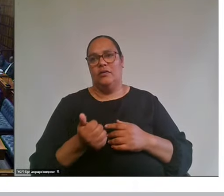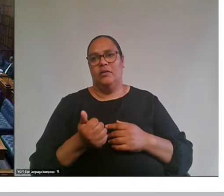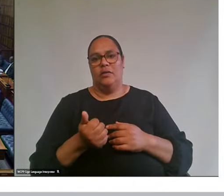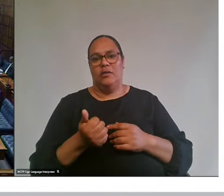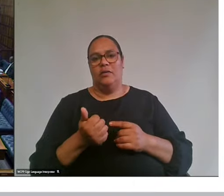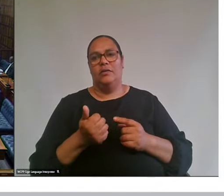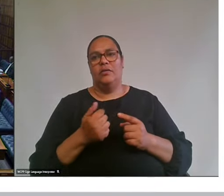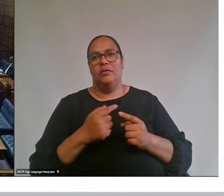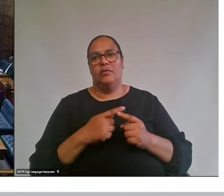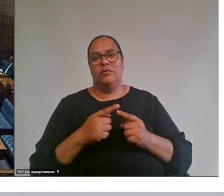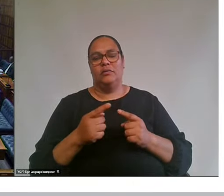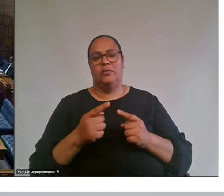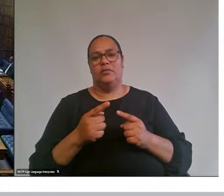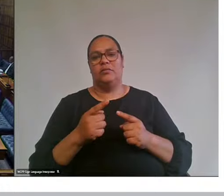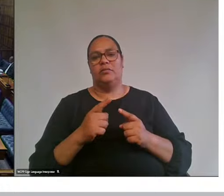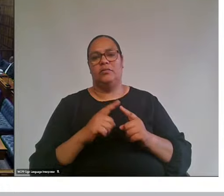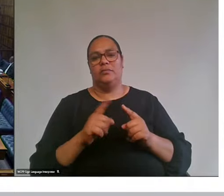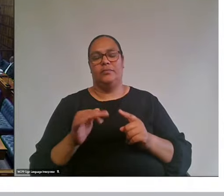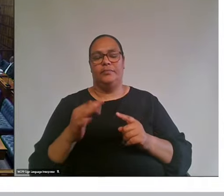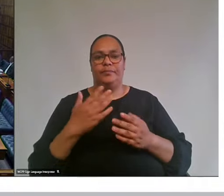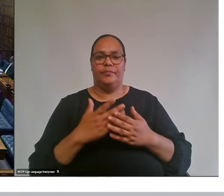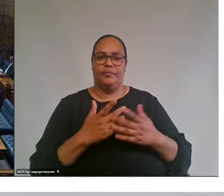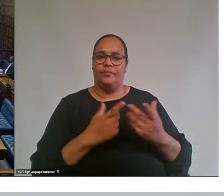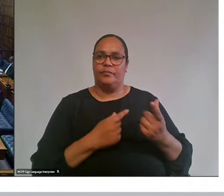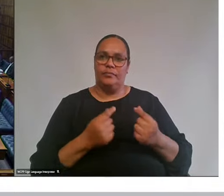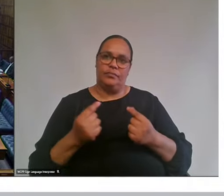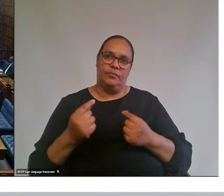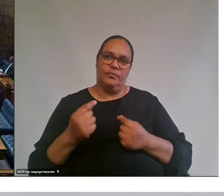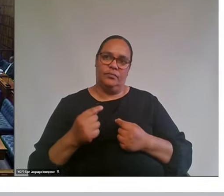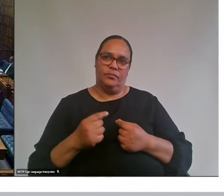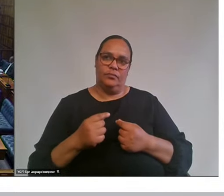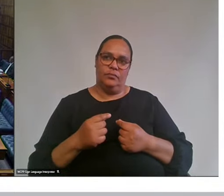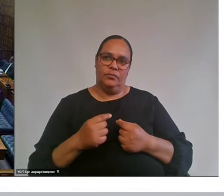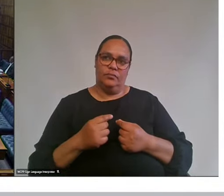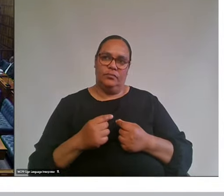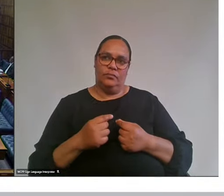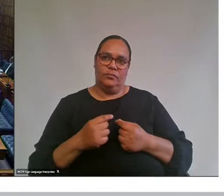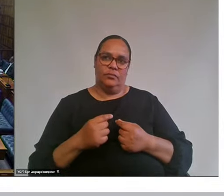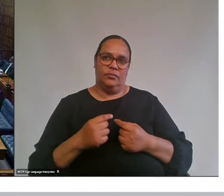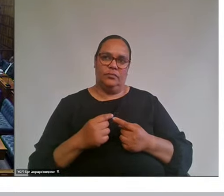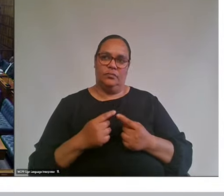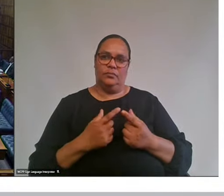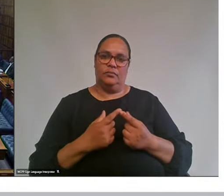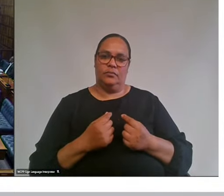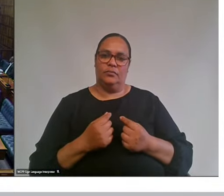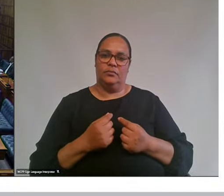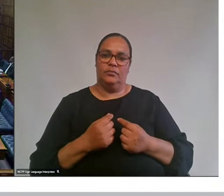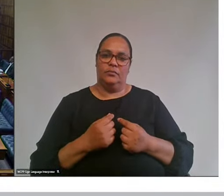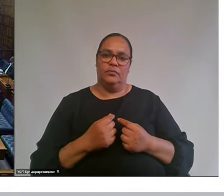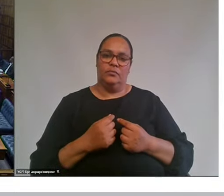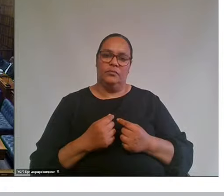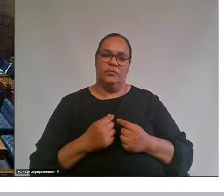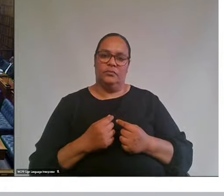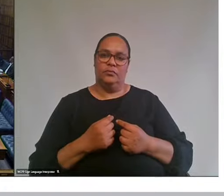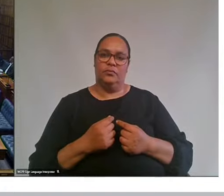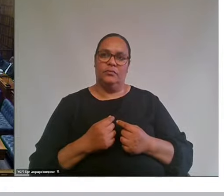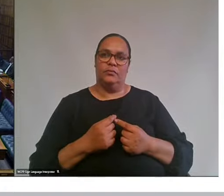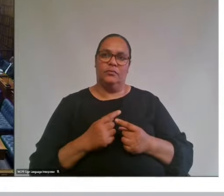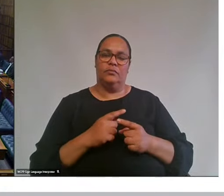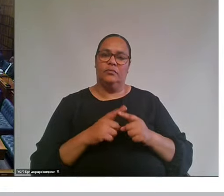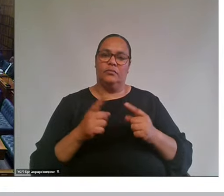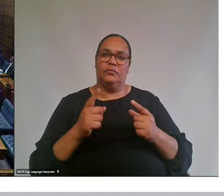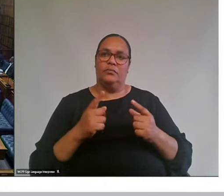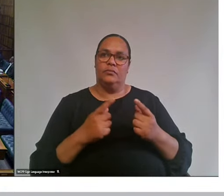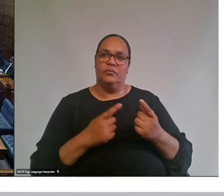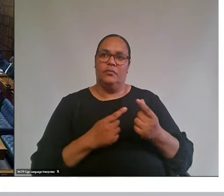countries Germany um if you could elaborate on that as well please and then uh lastly when are we expecting this to kick